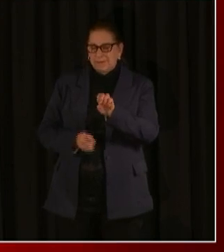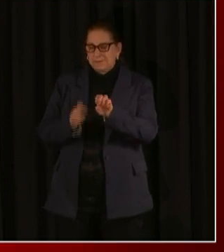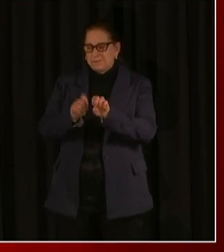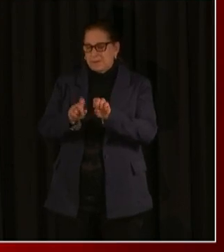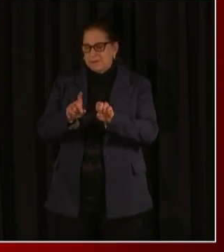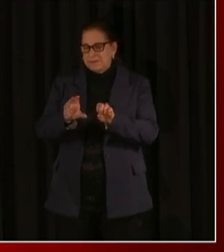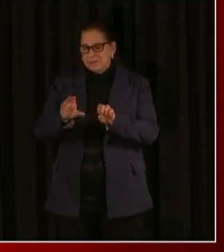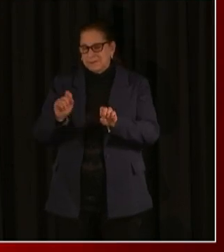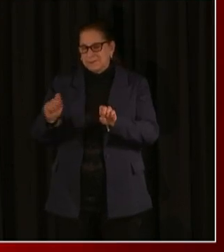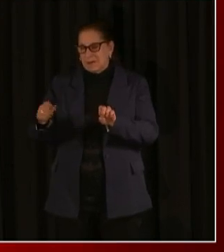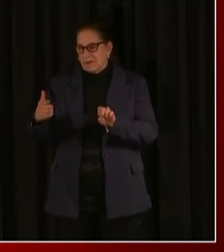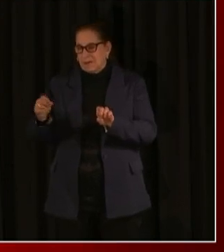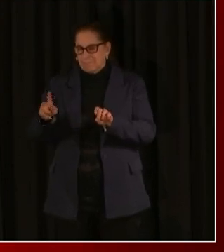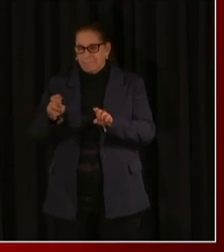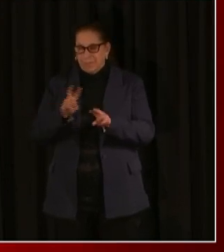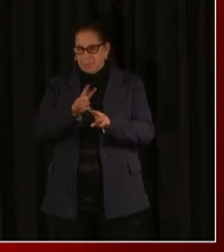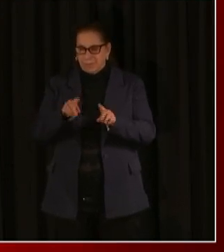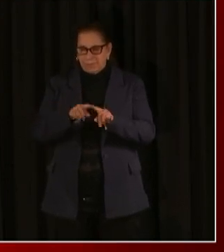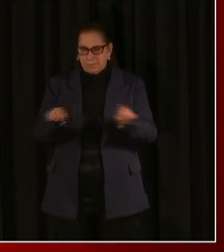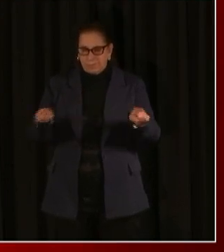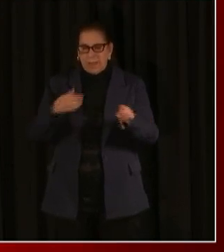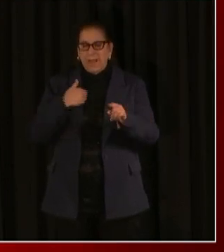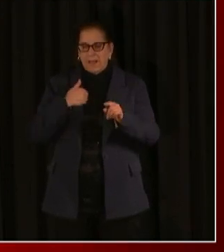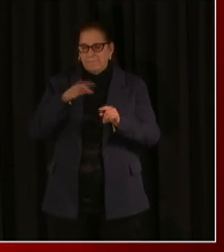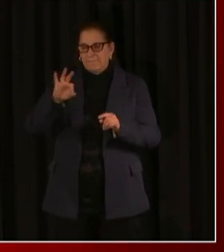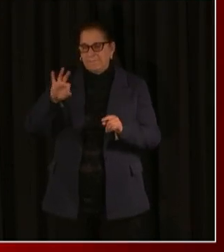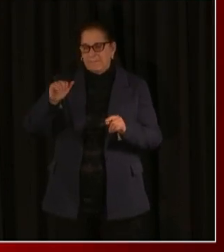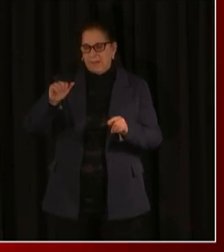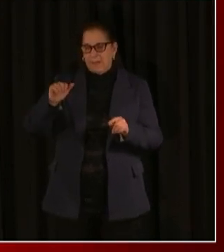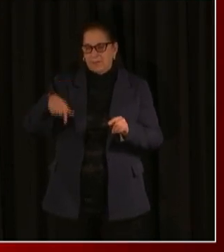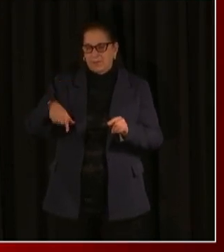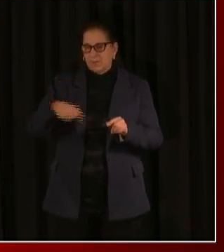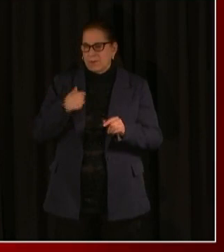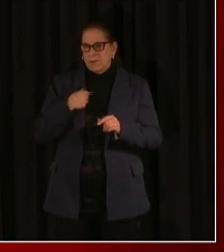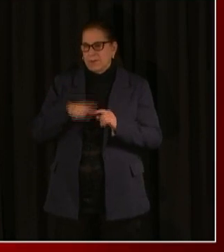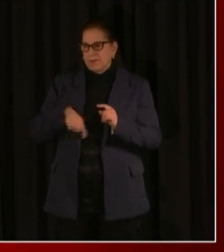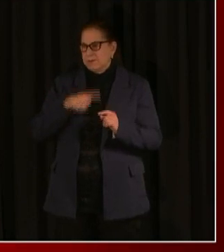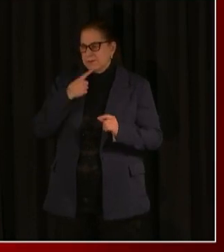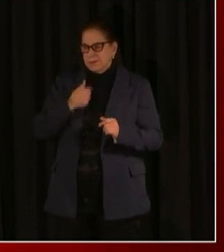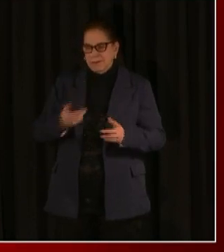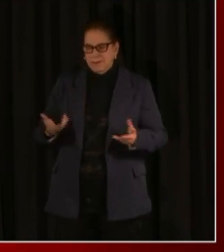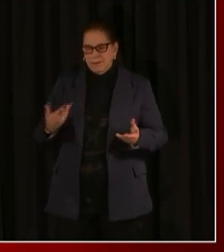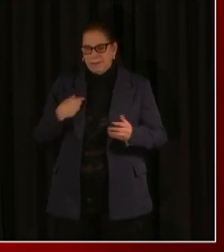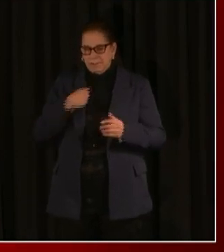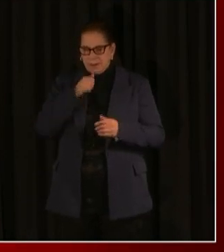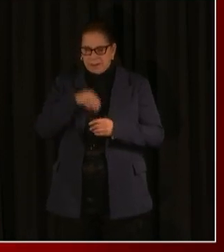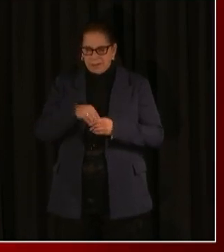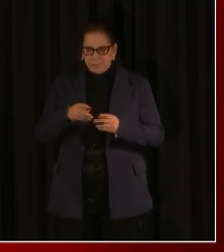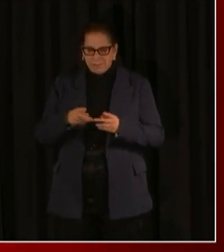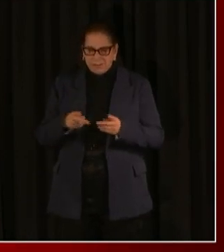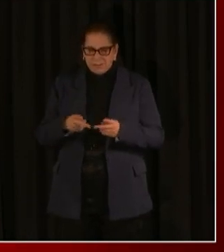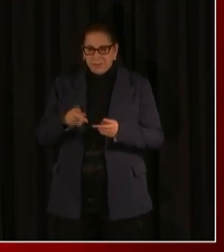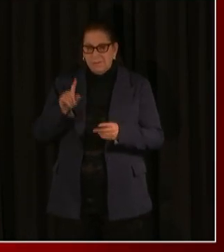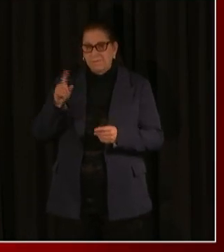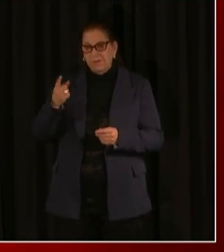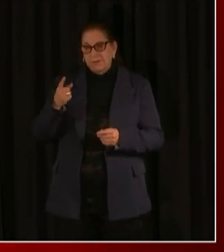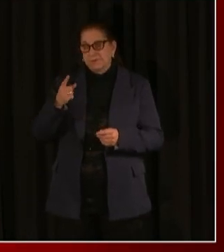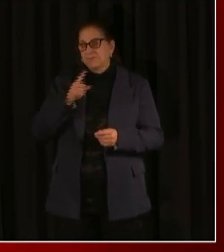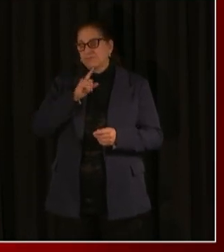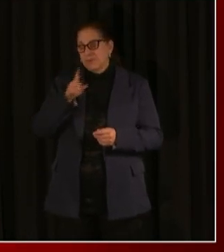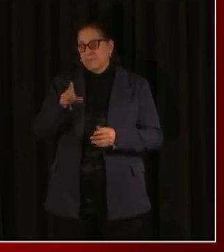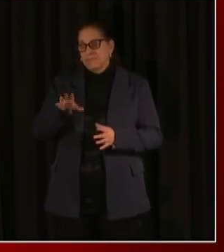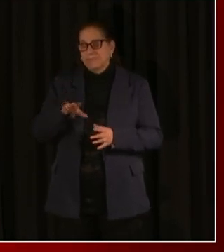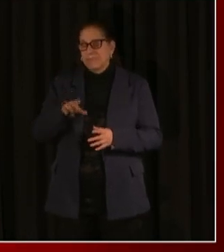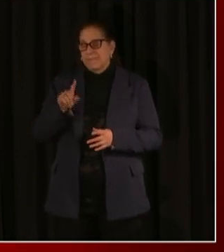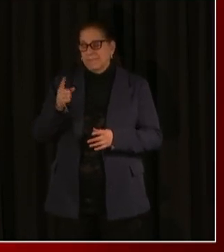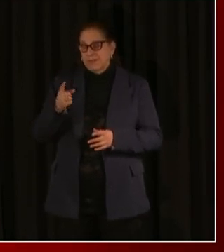anyone vaccine who has already received a first dose. So, yes, they can receive